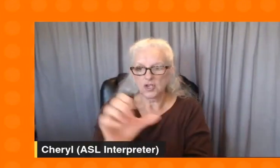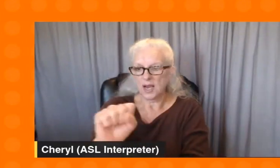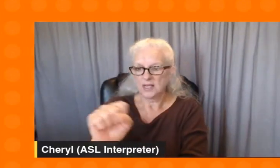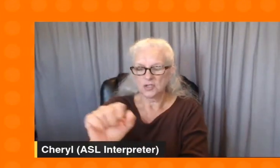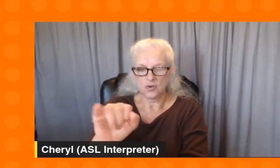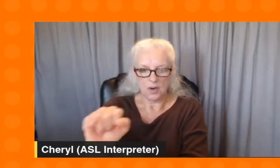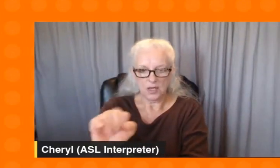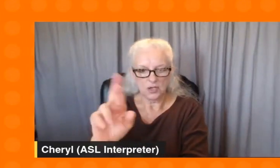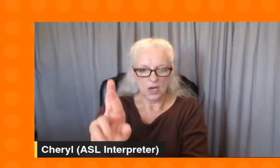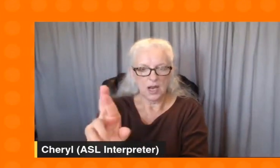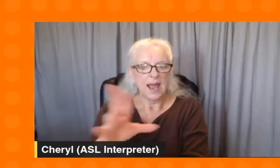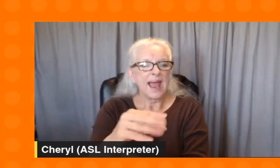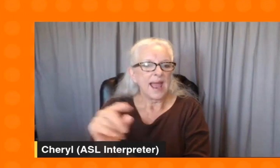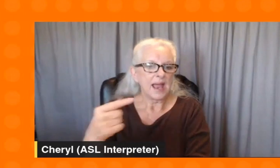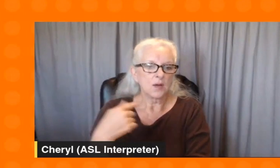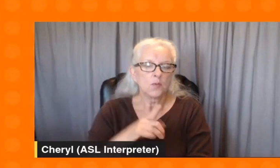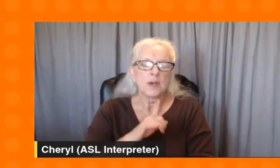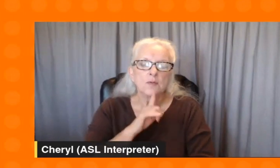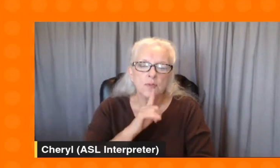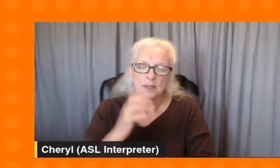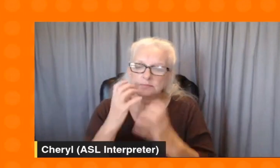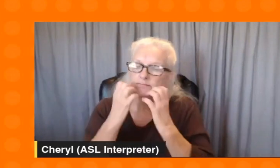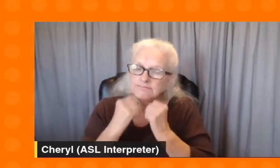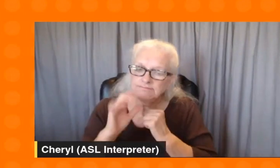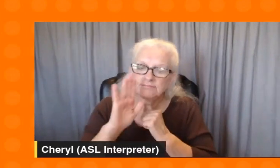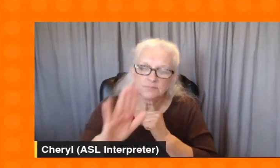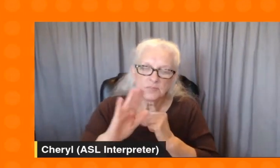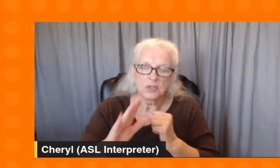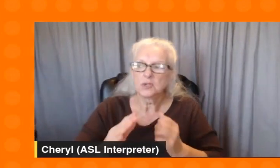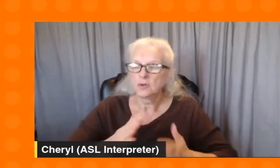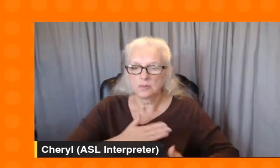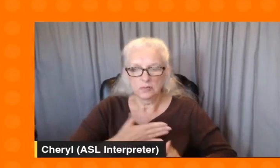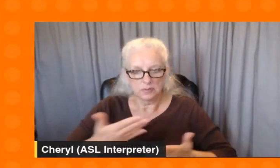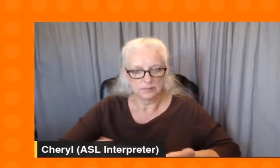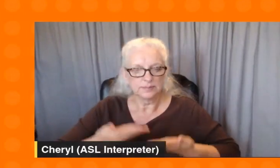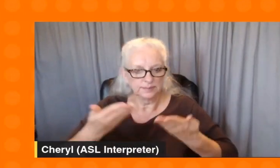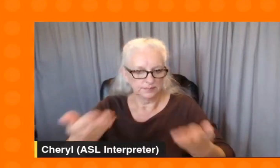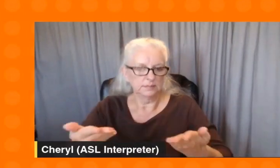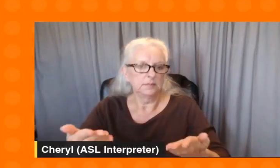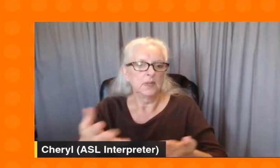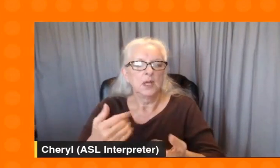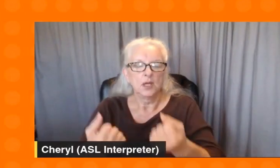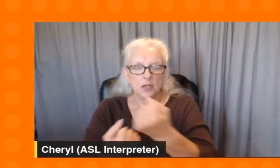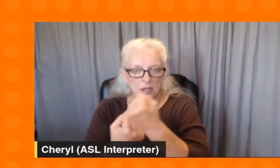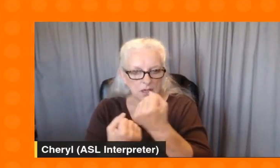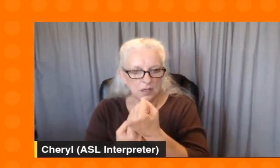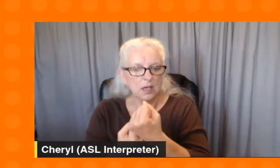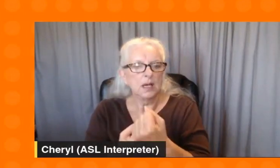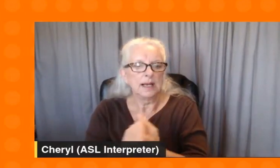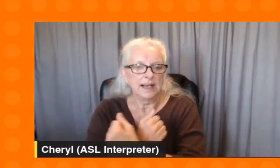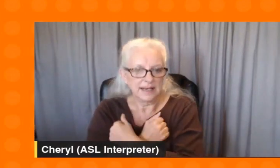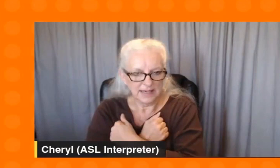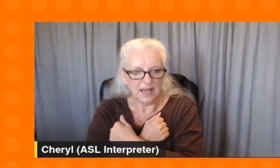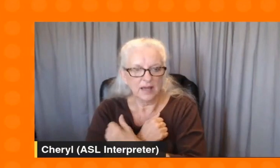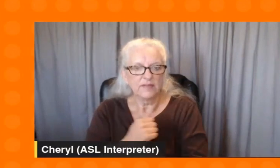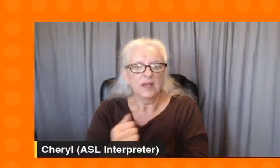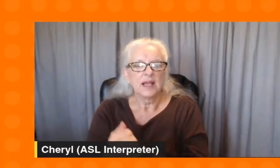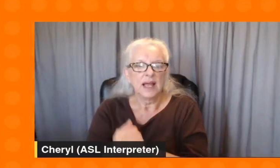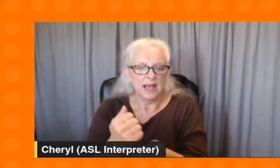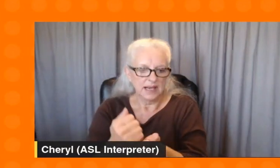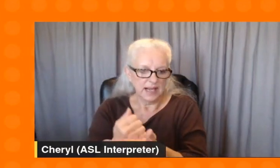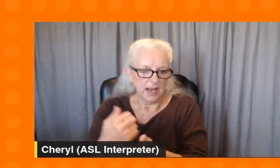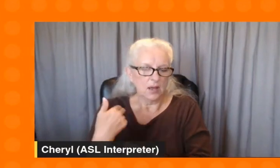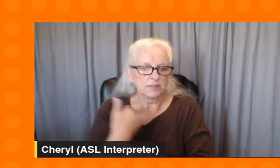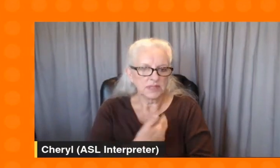for your invaluable contributions to the community. Your unwavering support and passion are what continue to propel Scratch